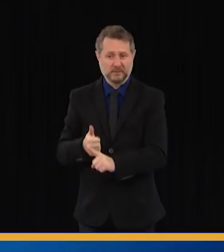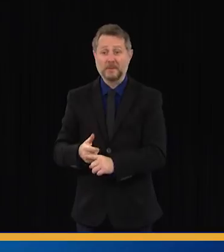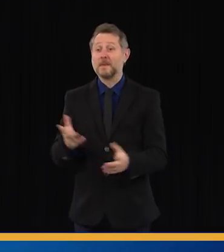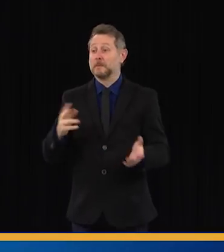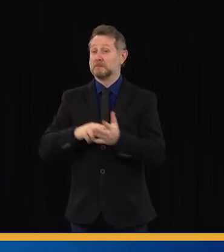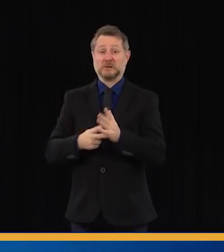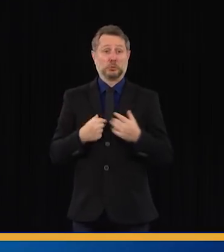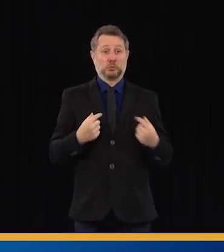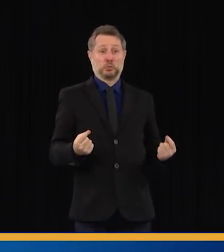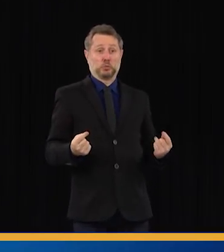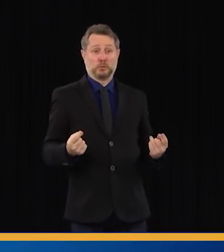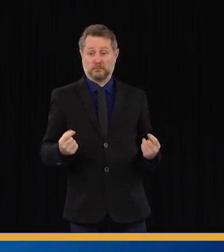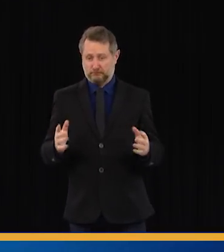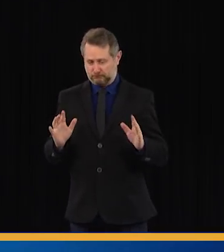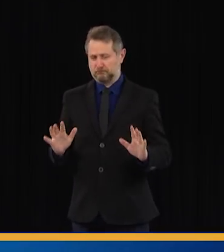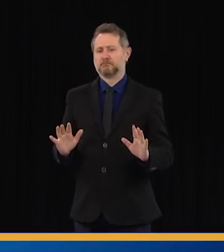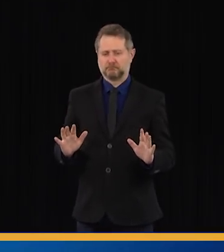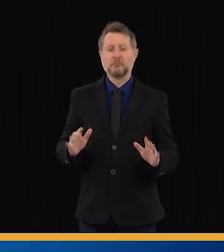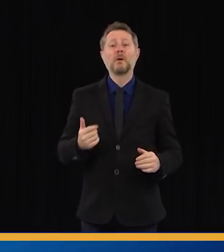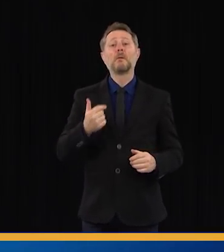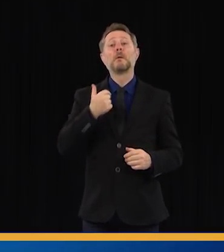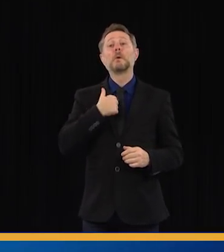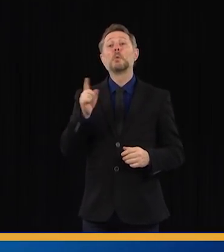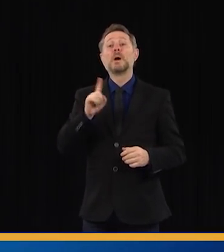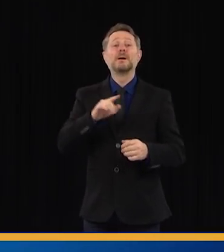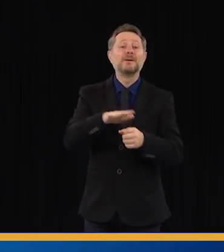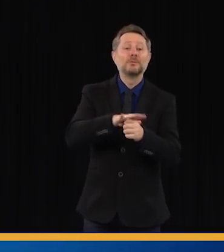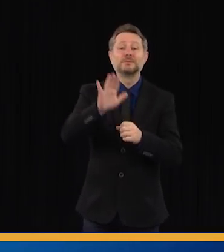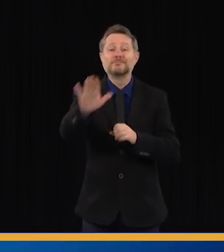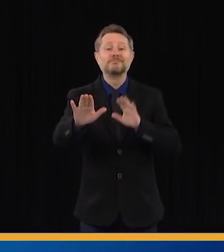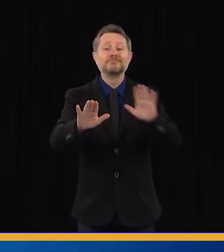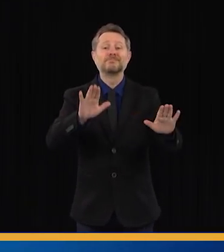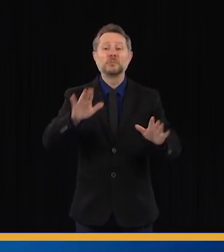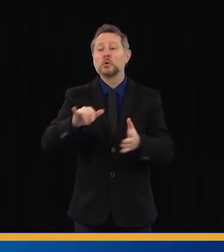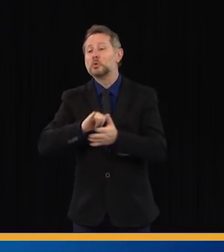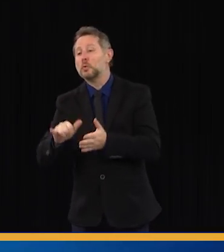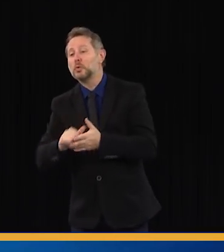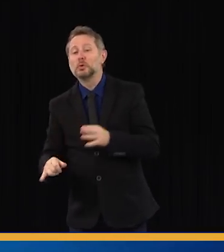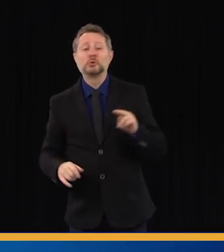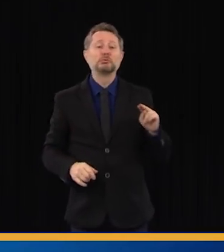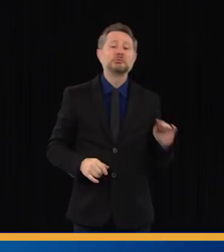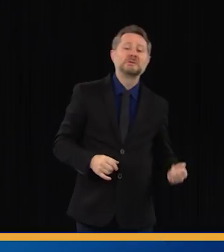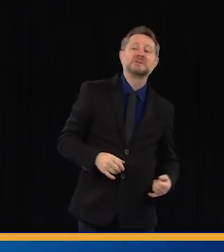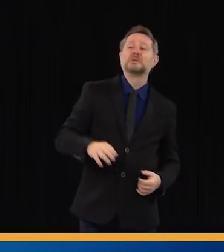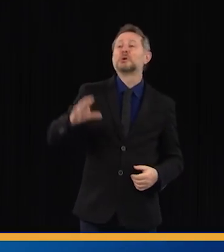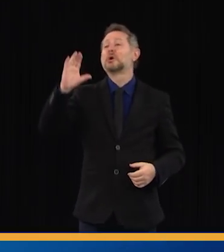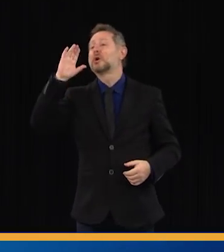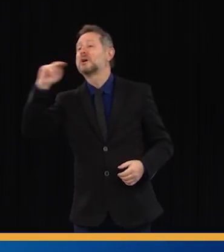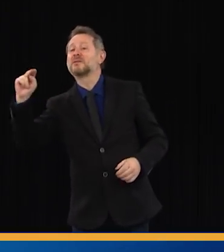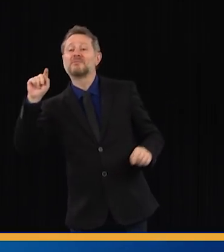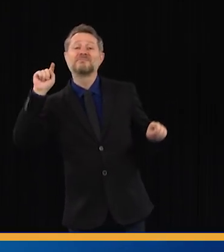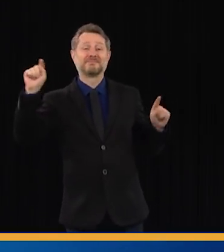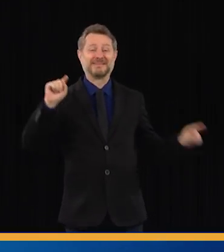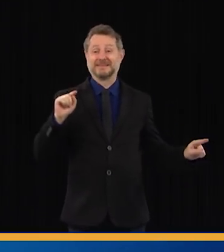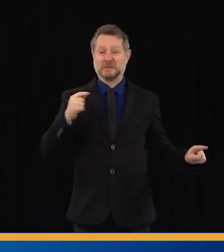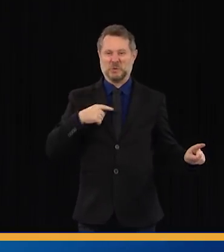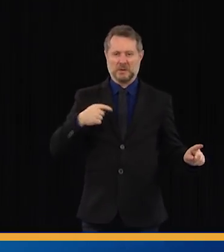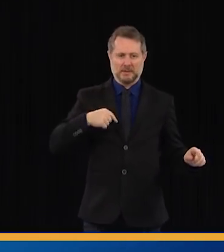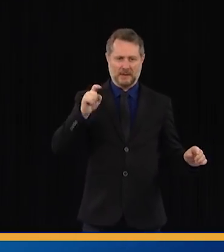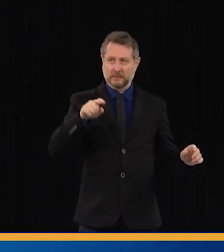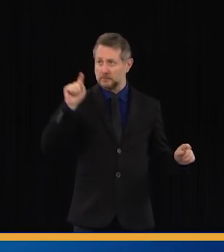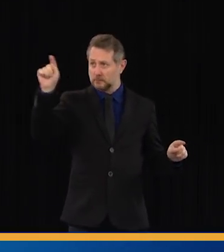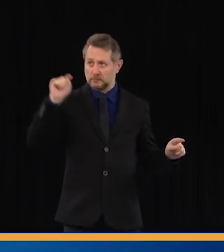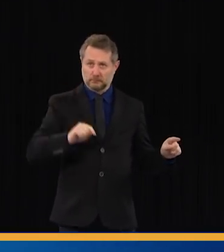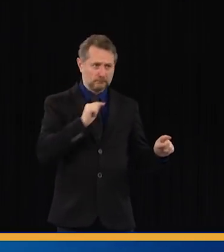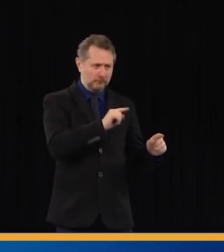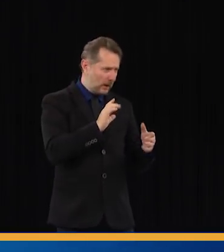that is an economic area, a workforce area, a transportation area, that's the relevant area that we have to be